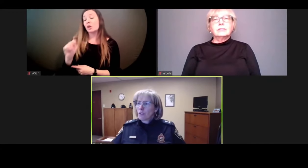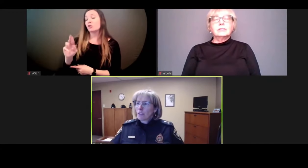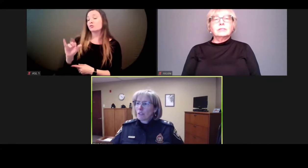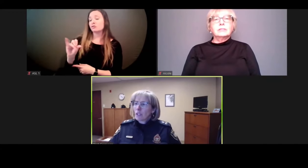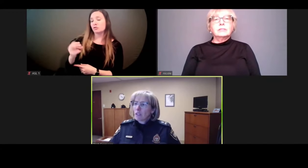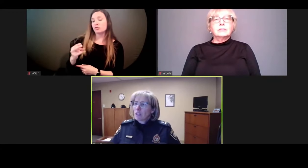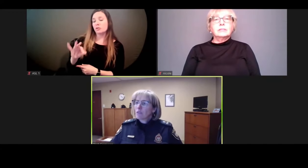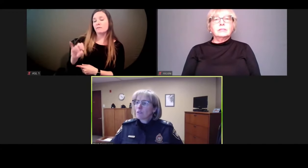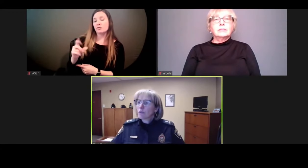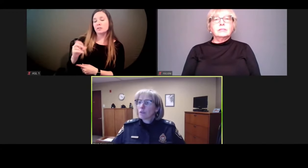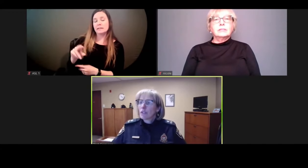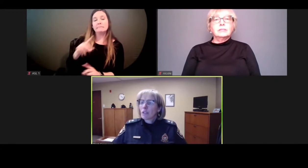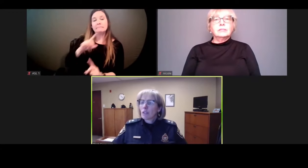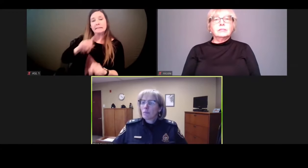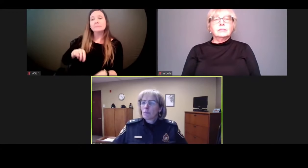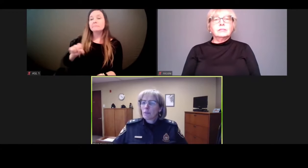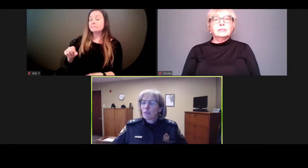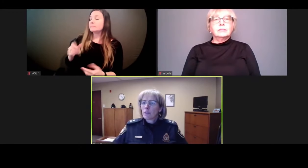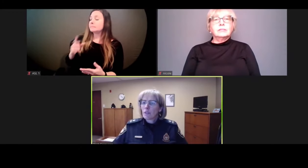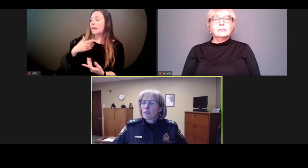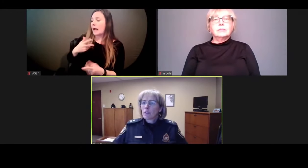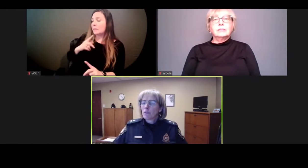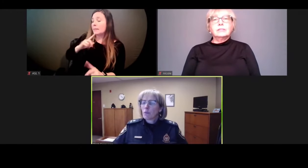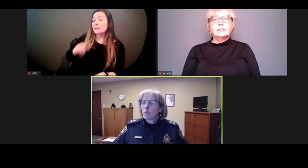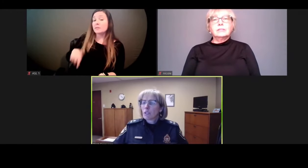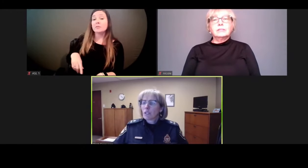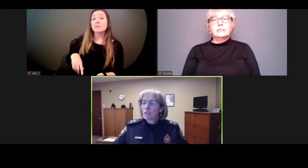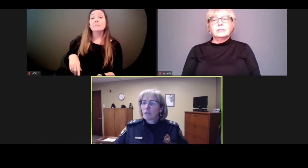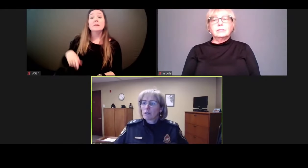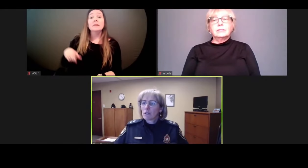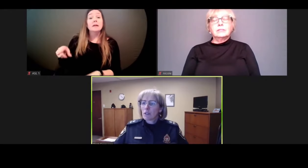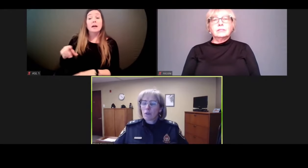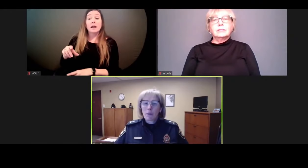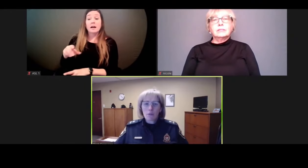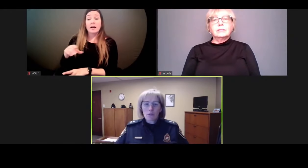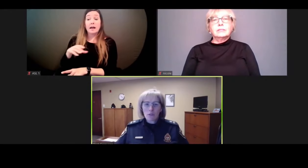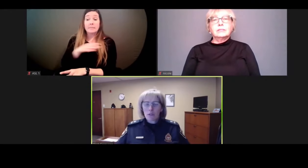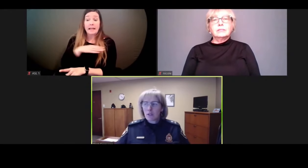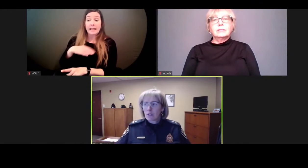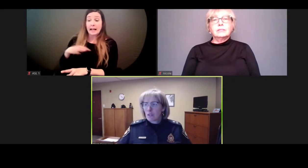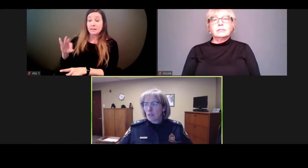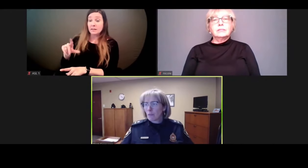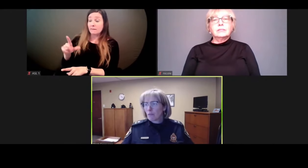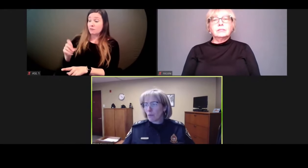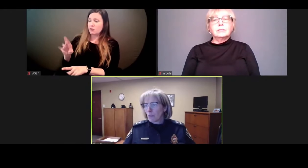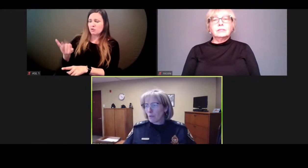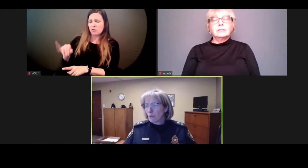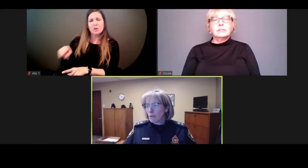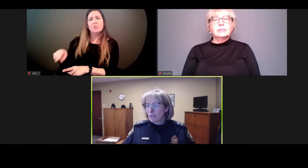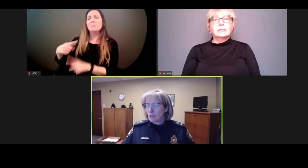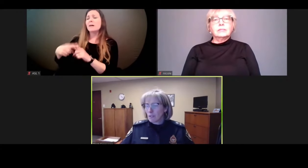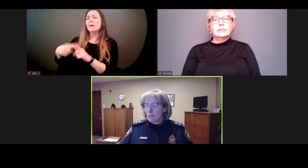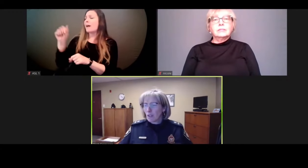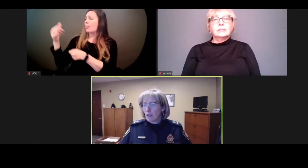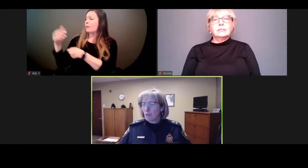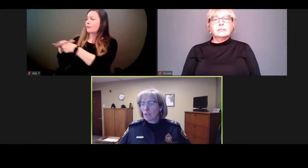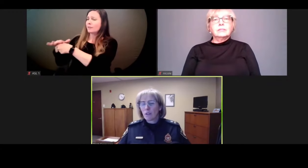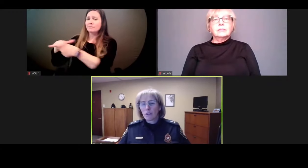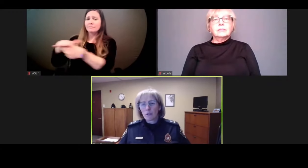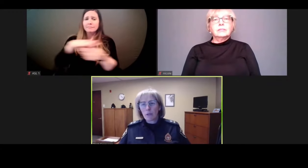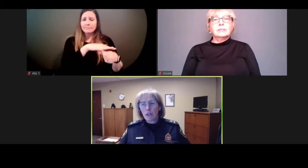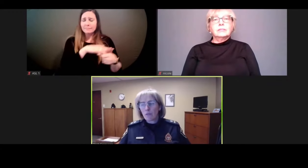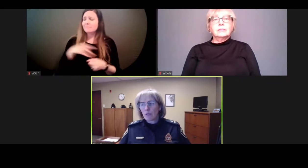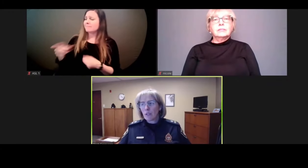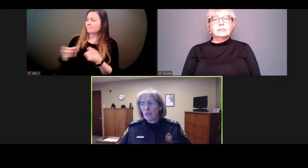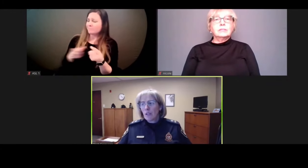Certainly, and I think Councillor Fleury, I think you've been working as hard as a lot of our members, standing up for your residents and advocating